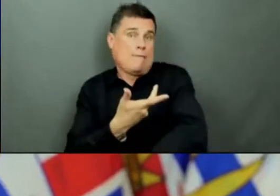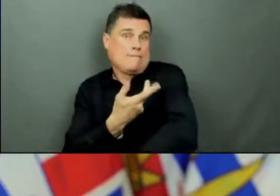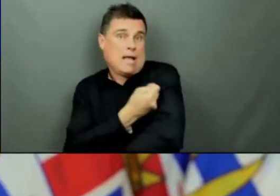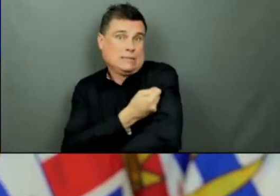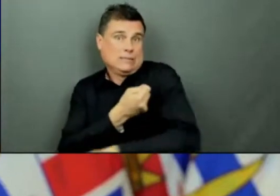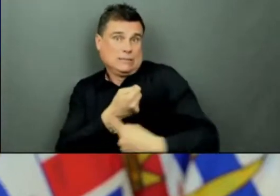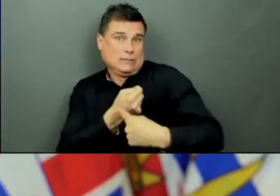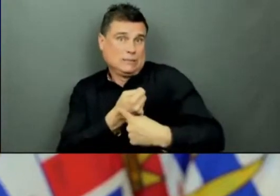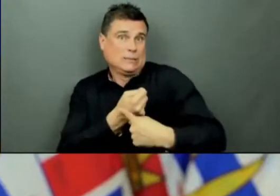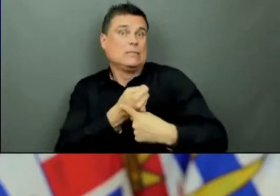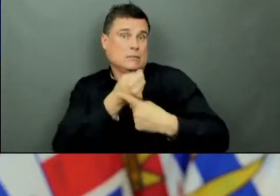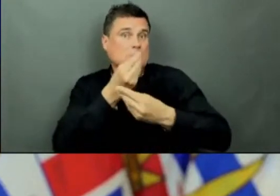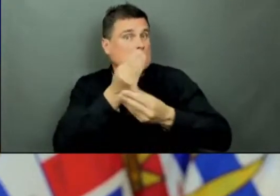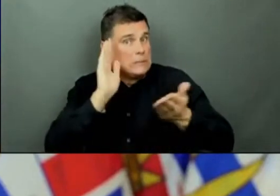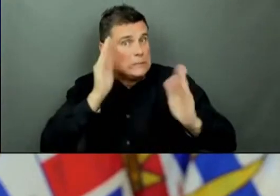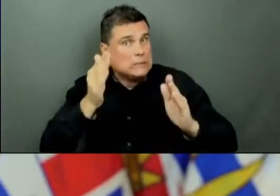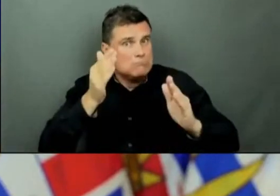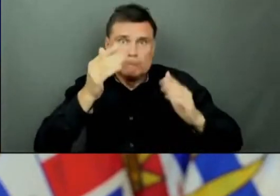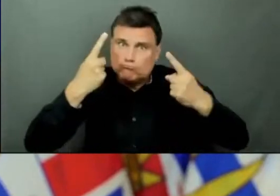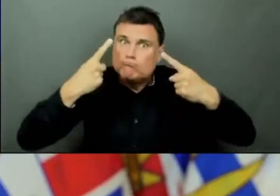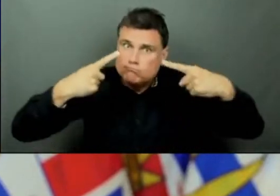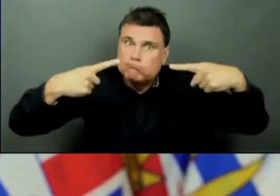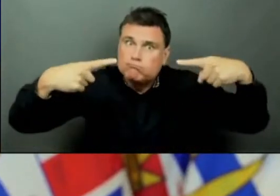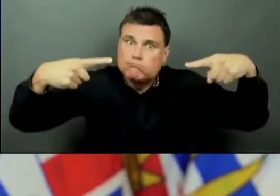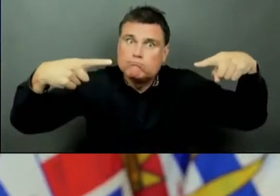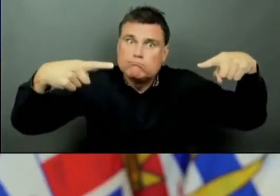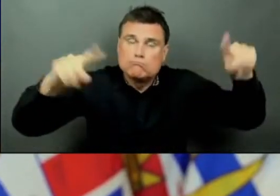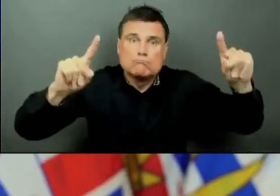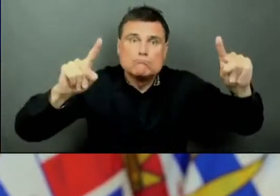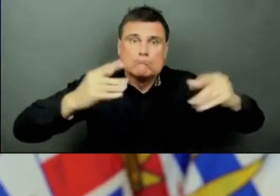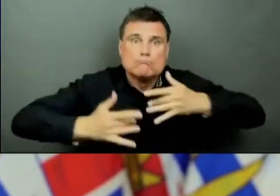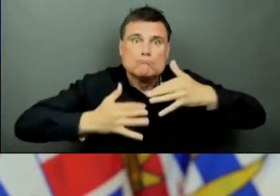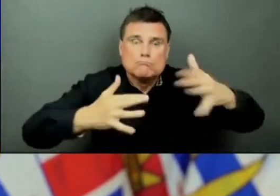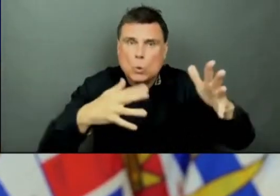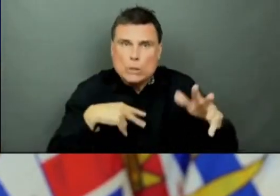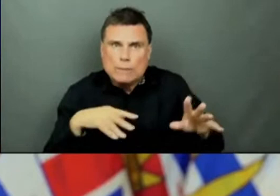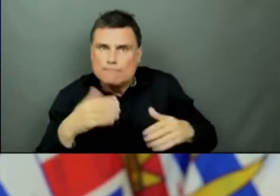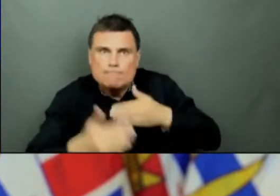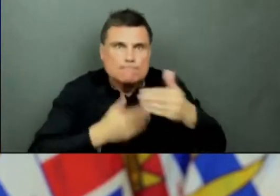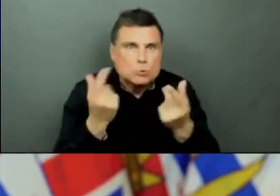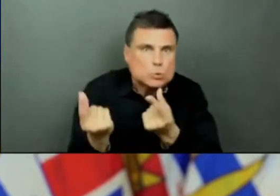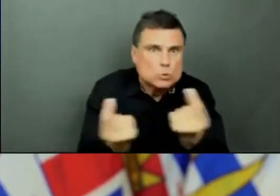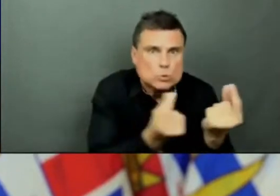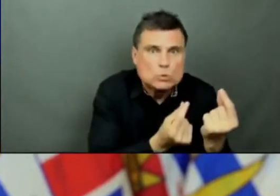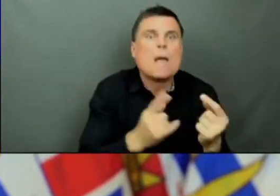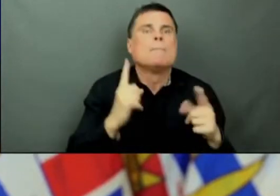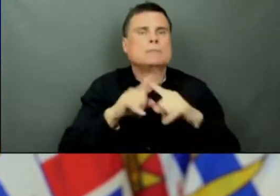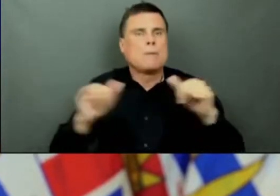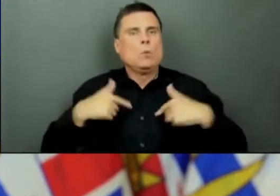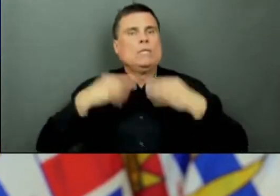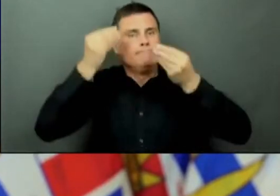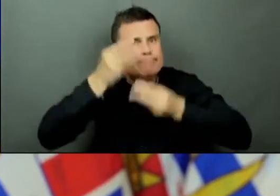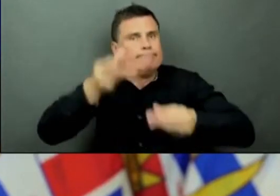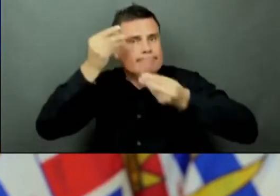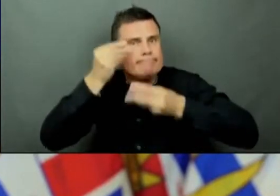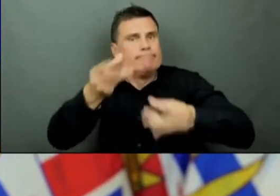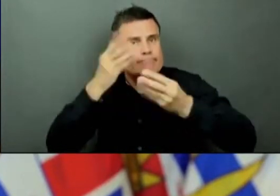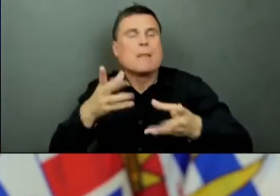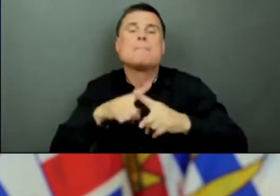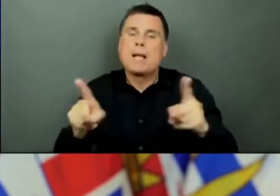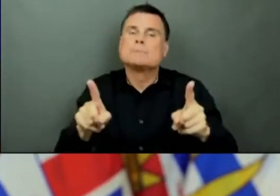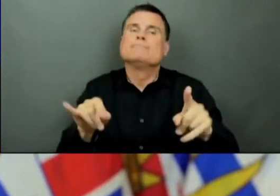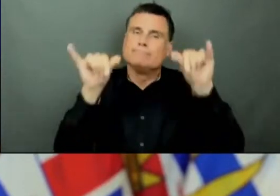on how we are managing and the pandemic and the situation we're in right now reinforces we need to stay